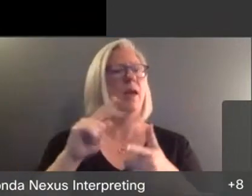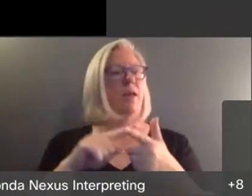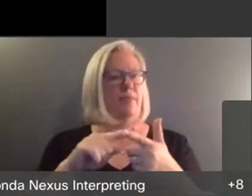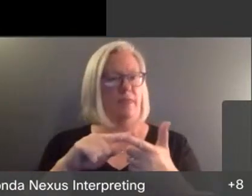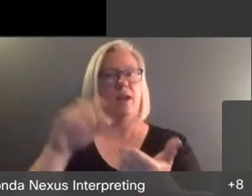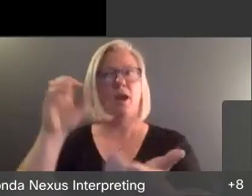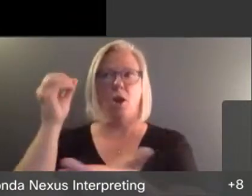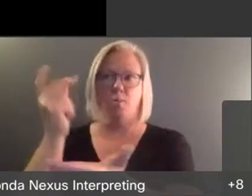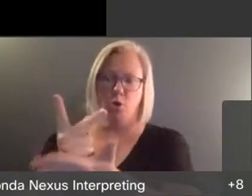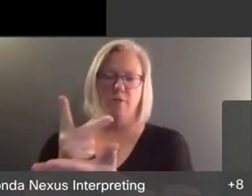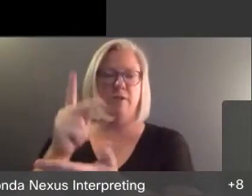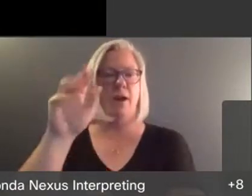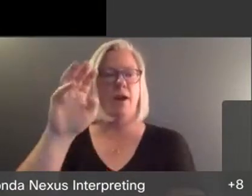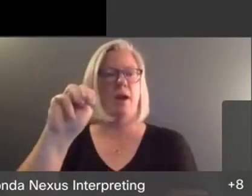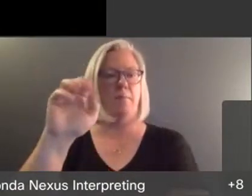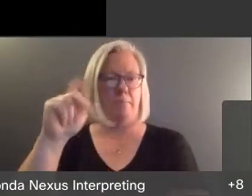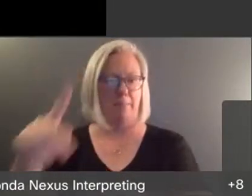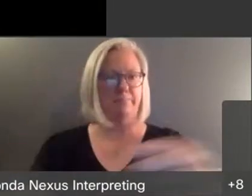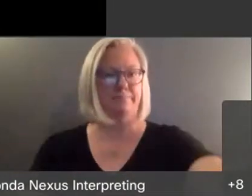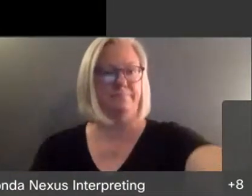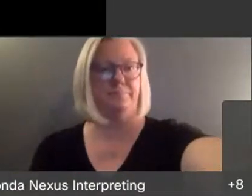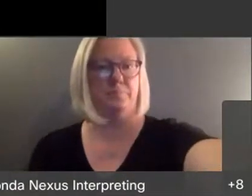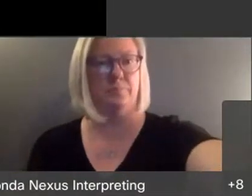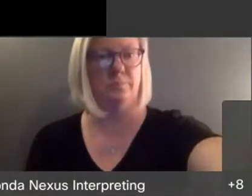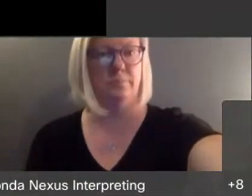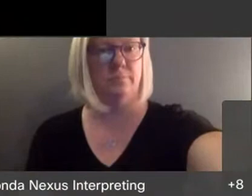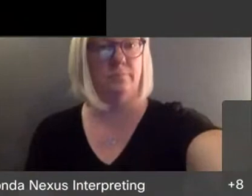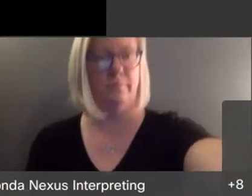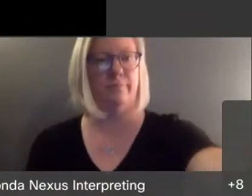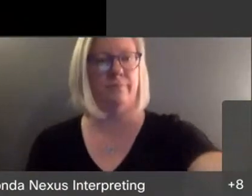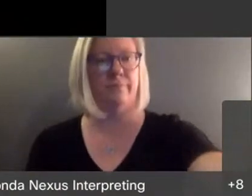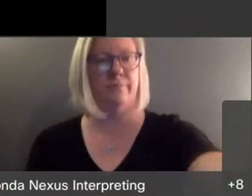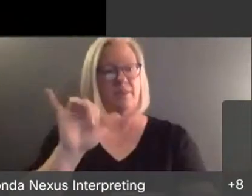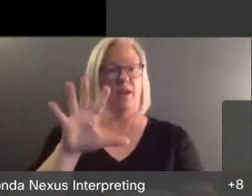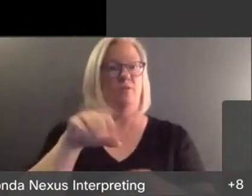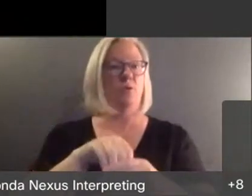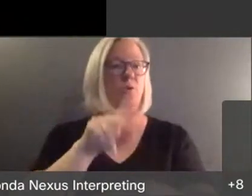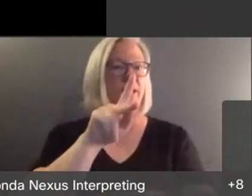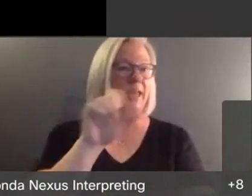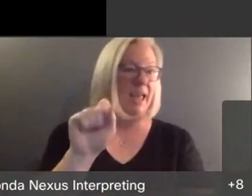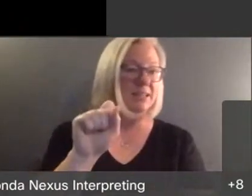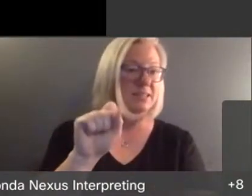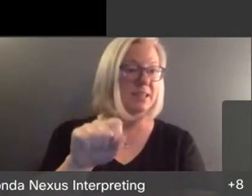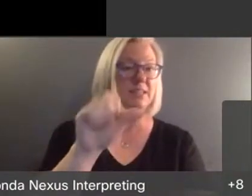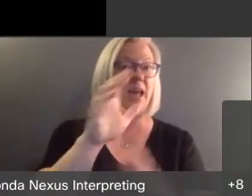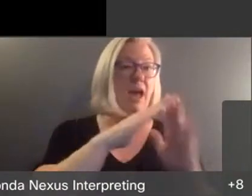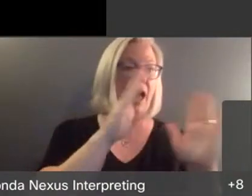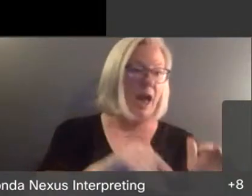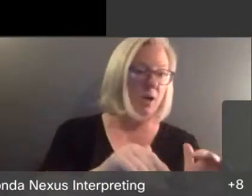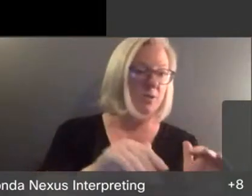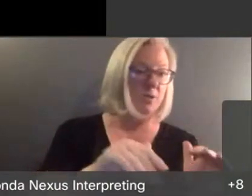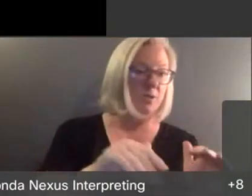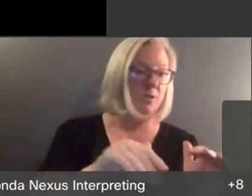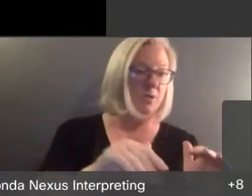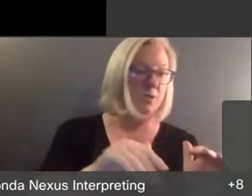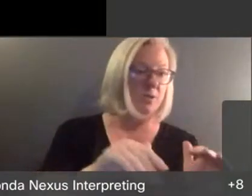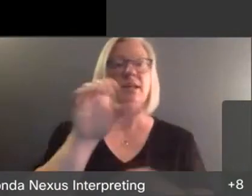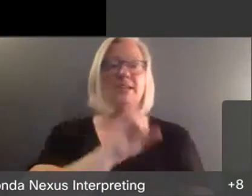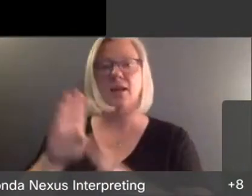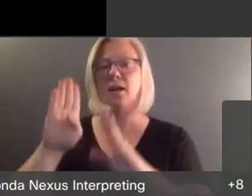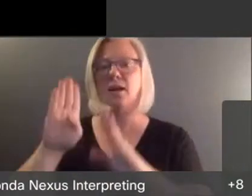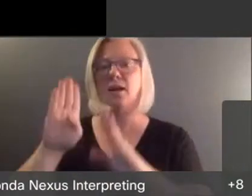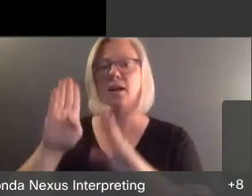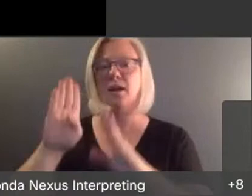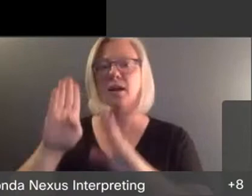bills. And the legislature approves congressional, Kansas House, Kansas Senate, and Kansas Board of Education